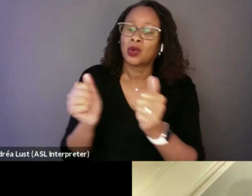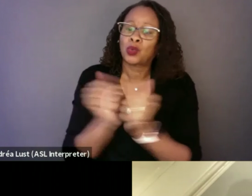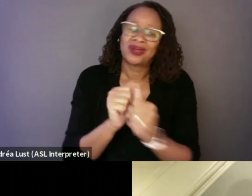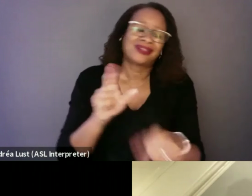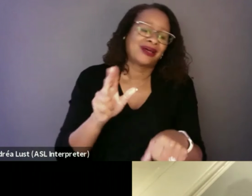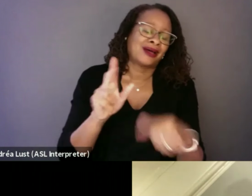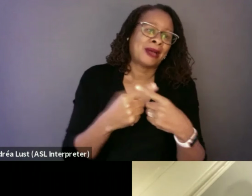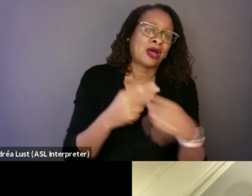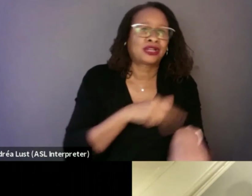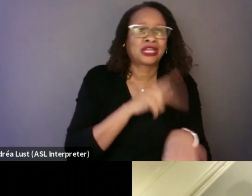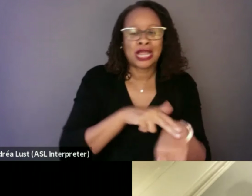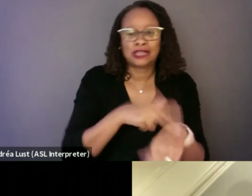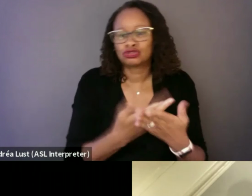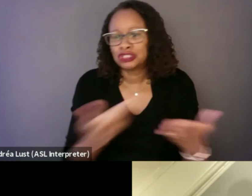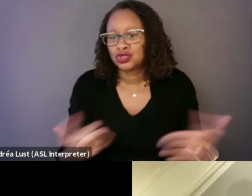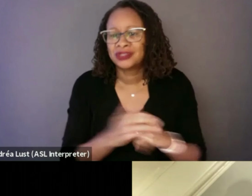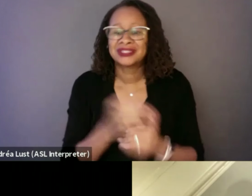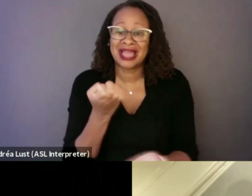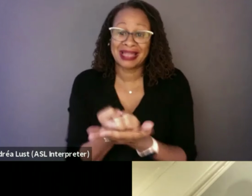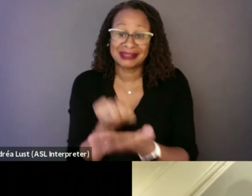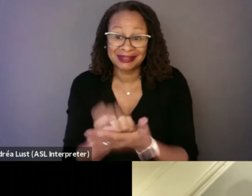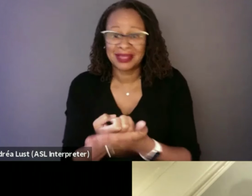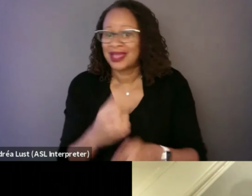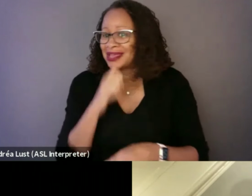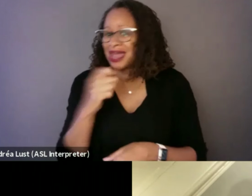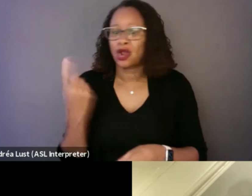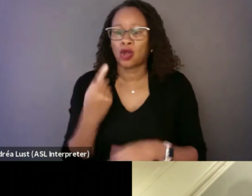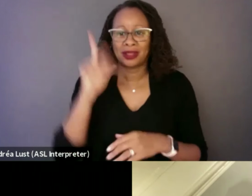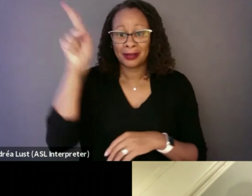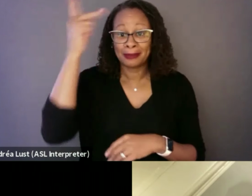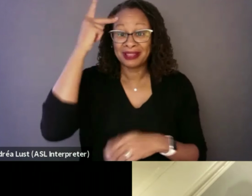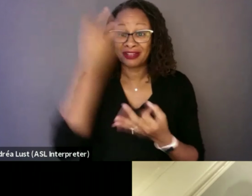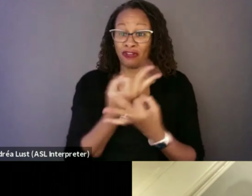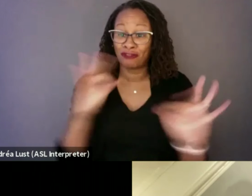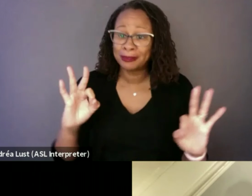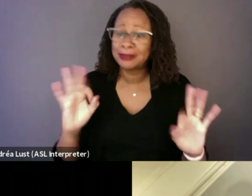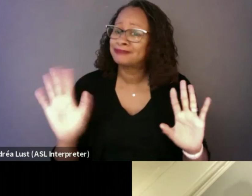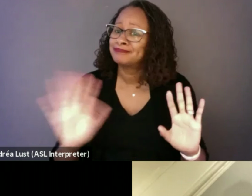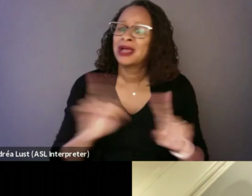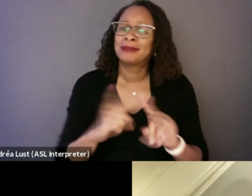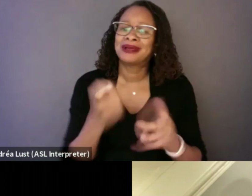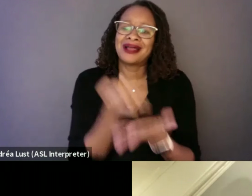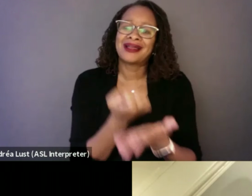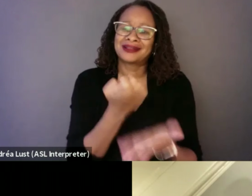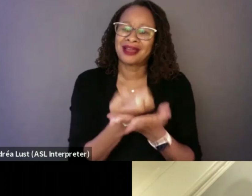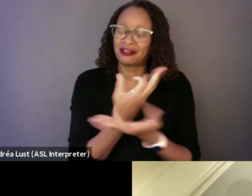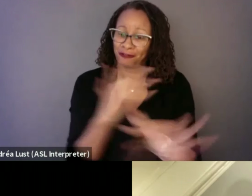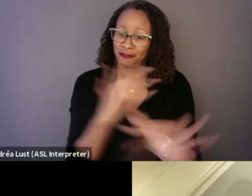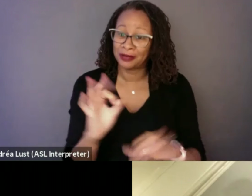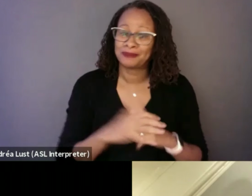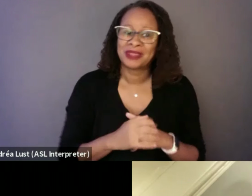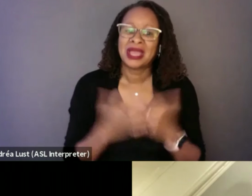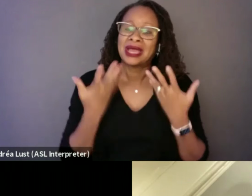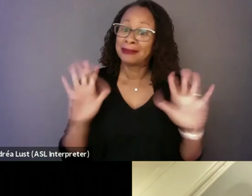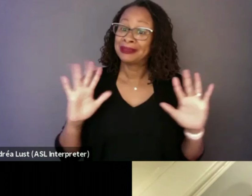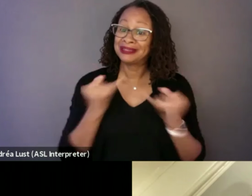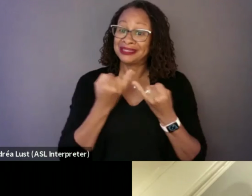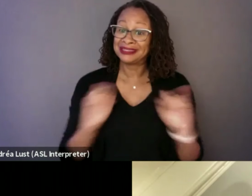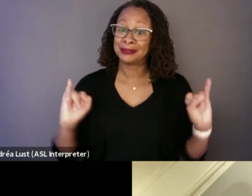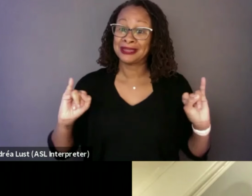in terms of economics, that this was not just a political freedom but an economic freedom, a complete